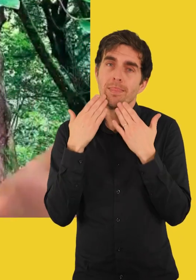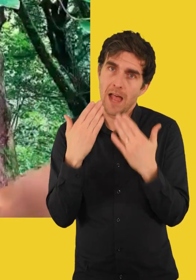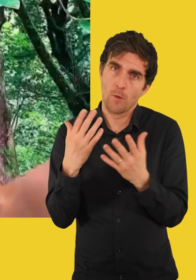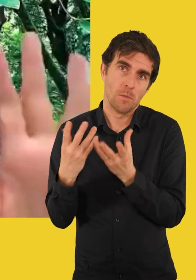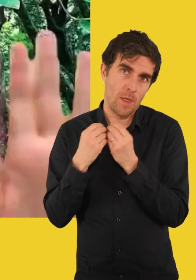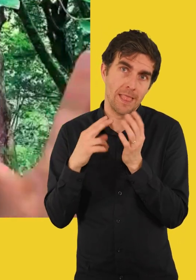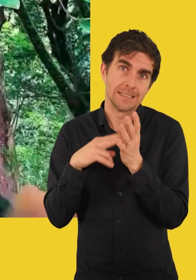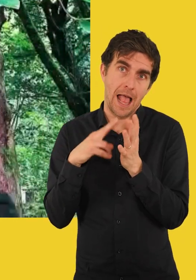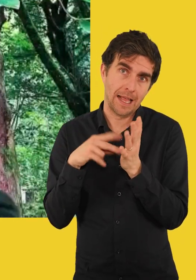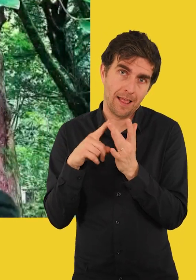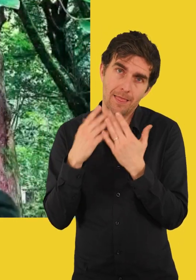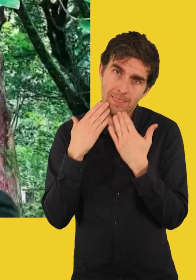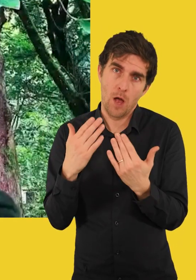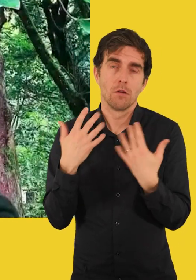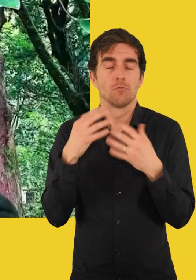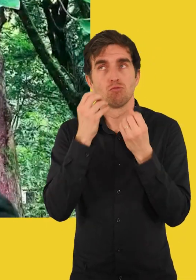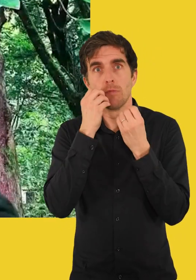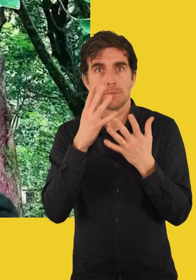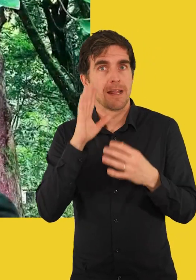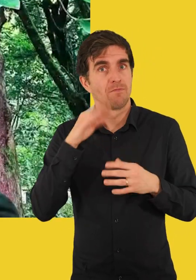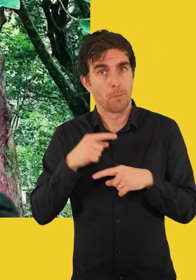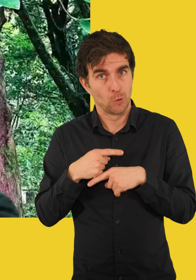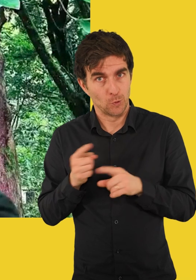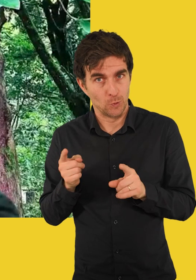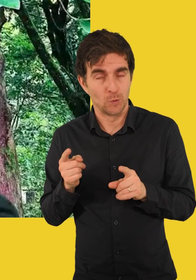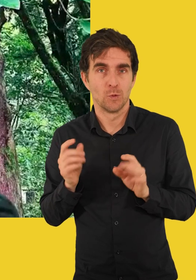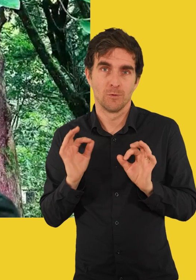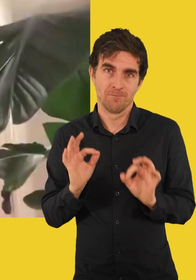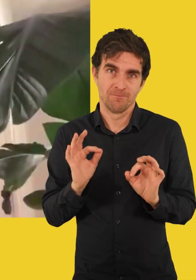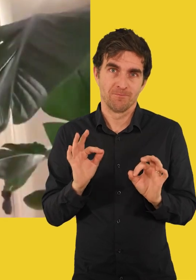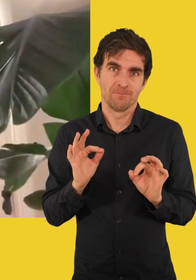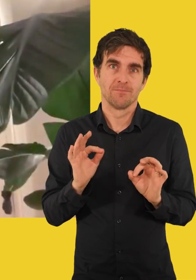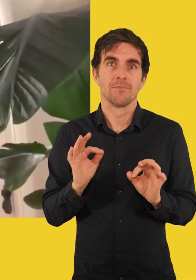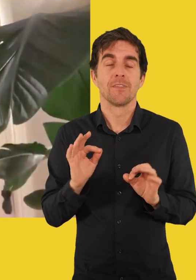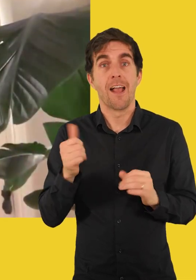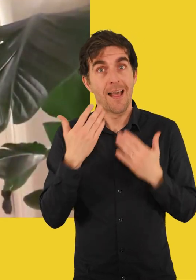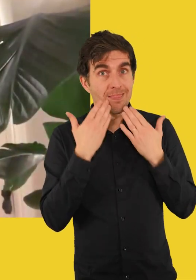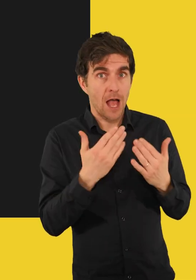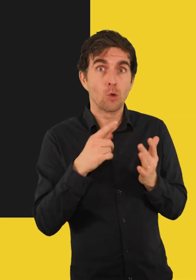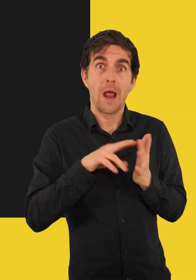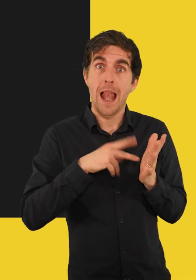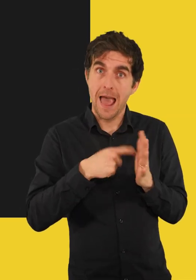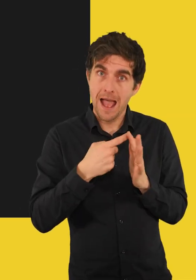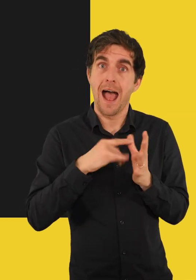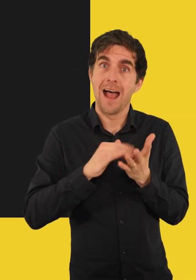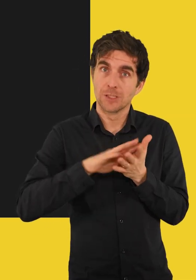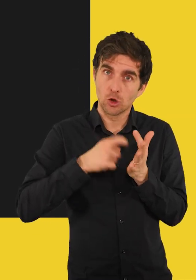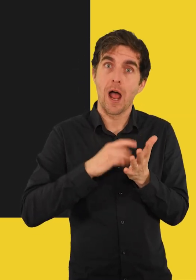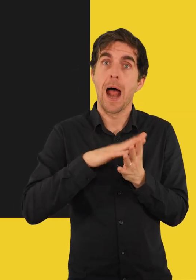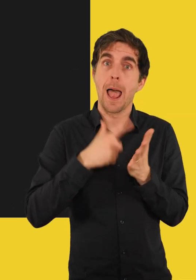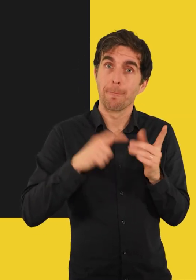you so much for joining us, Nani. It was incredible to hear from you. Thank you. Thank you also